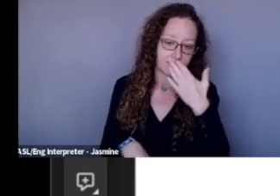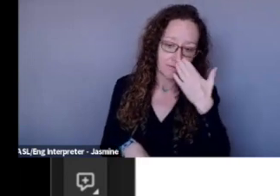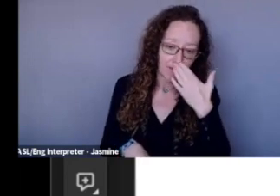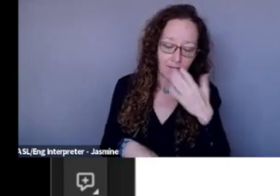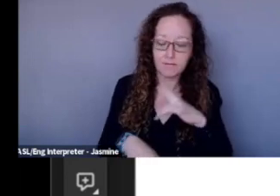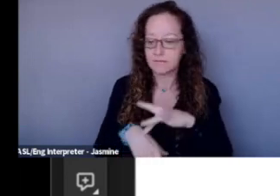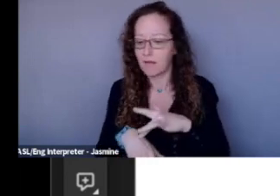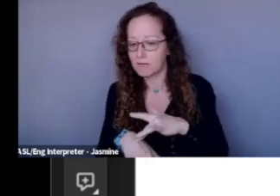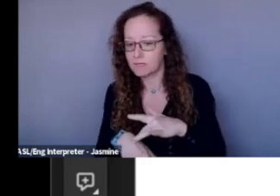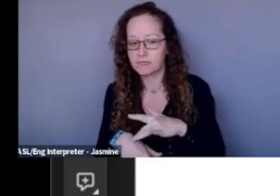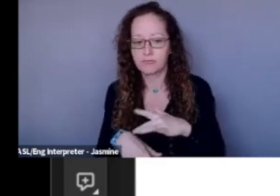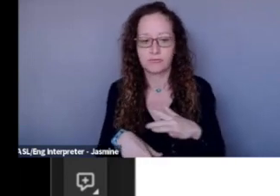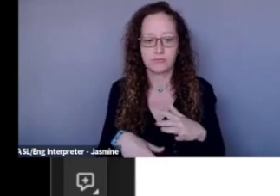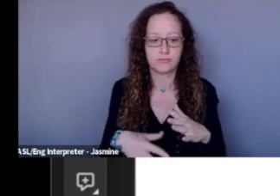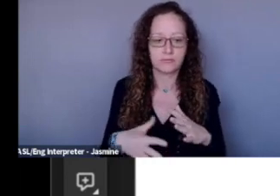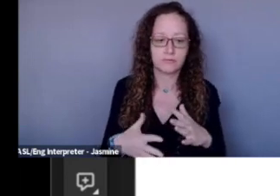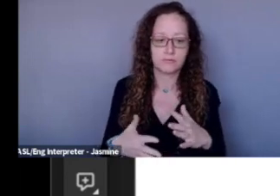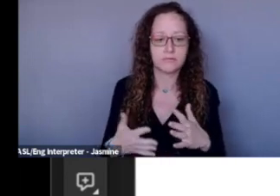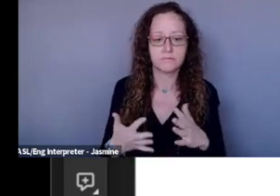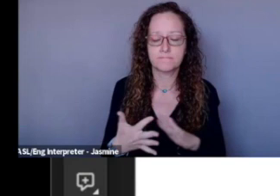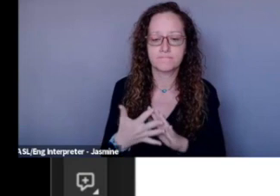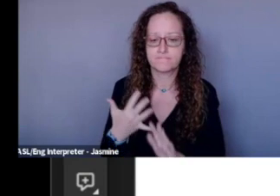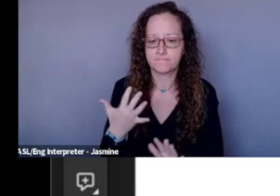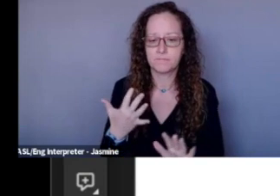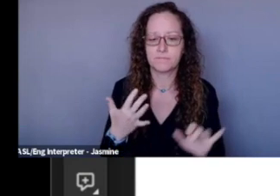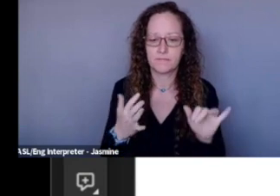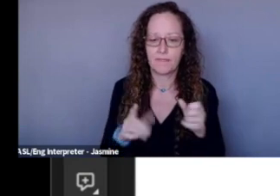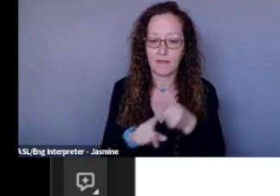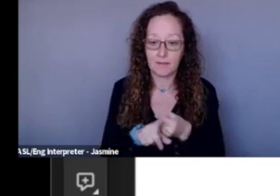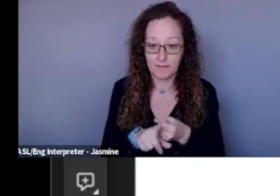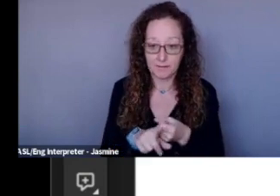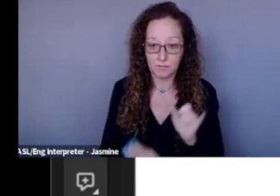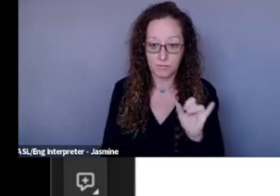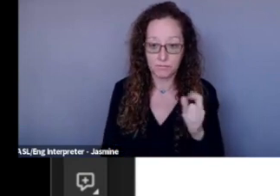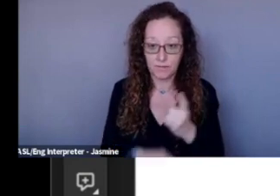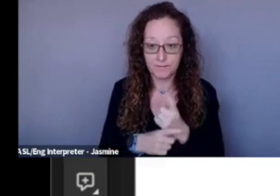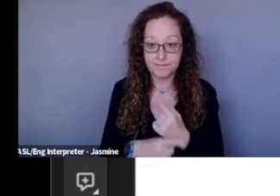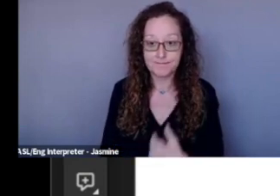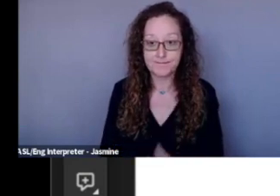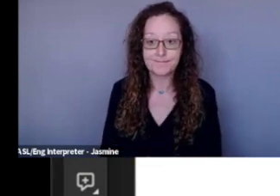feel, those are things that can even impact as well, right?